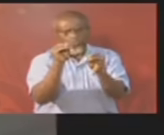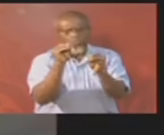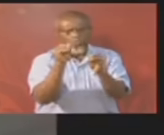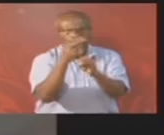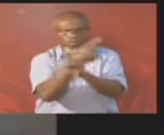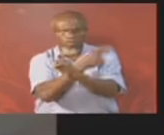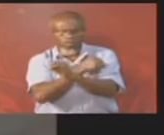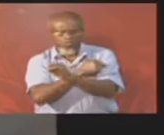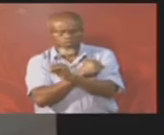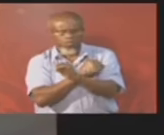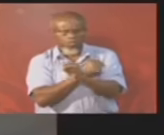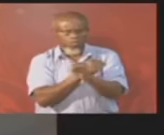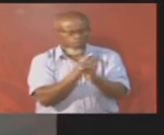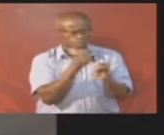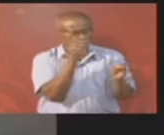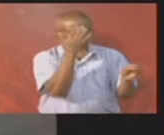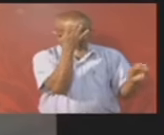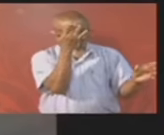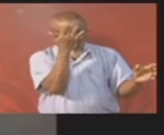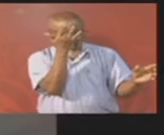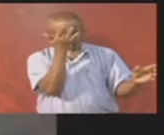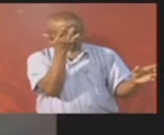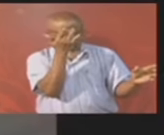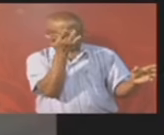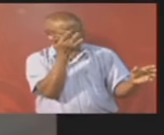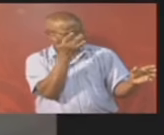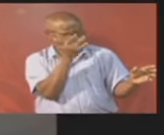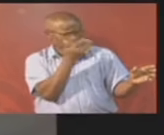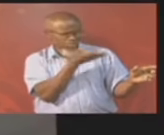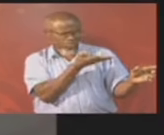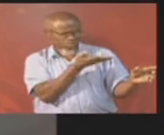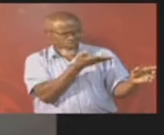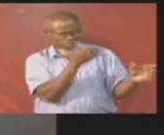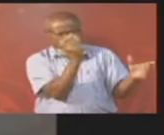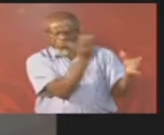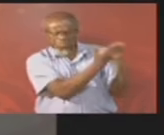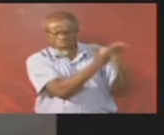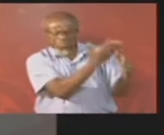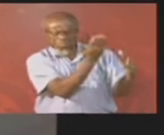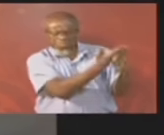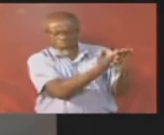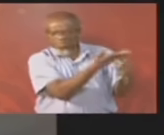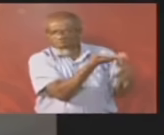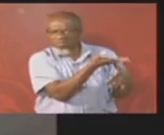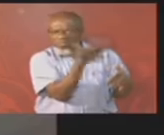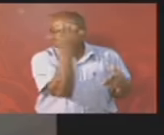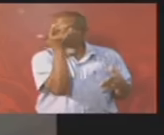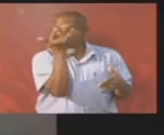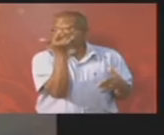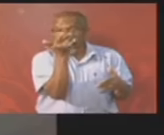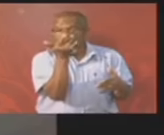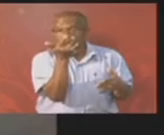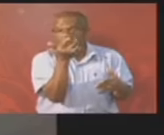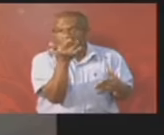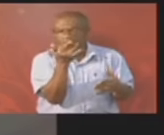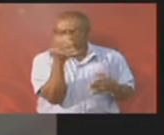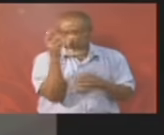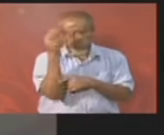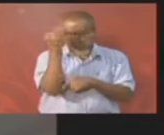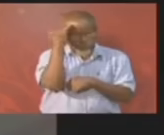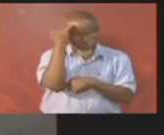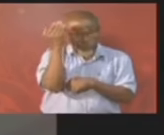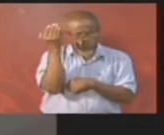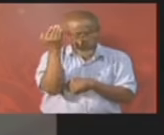way, and whether or not you are in fact aware of this? And my second question is, I know we have gotten the